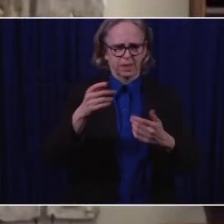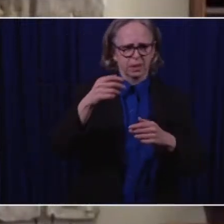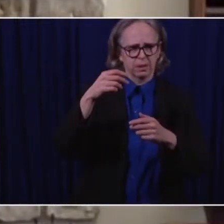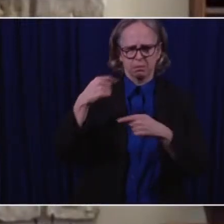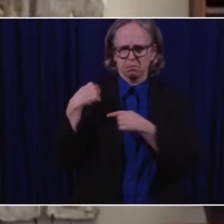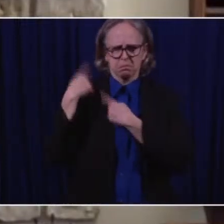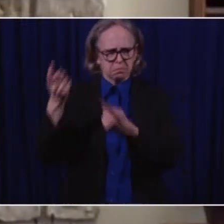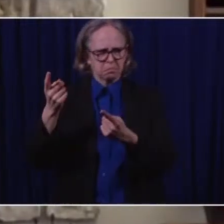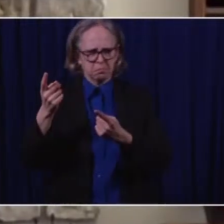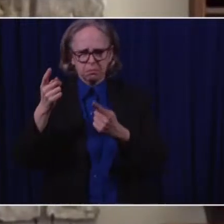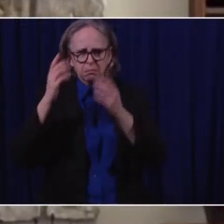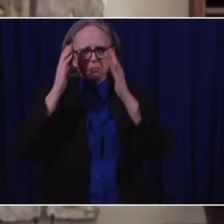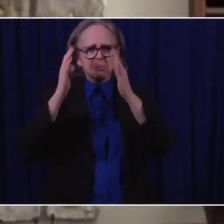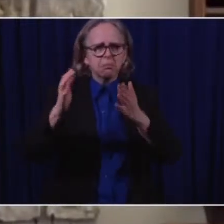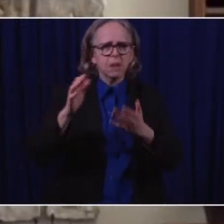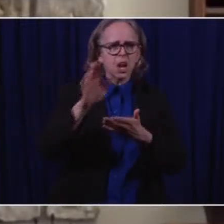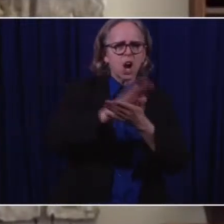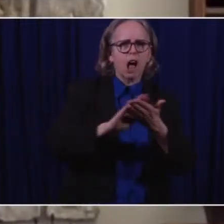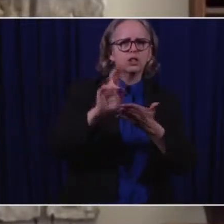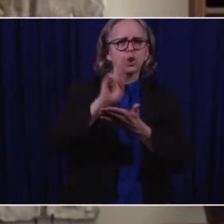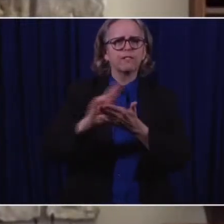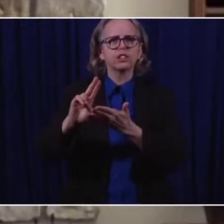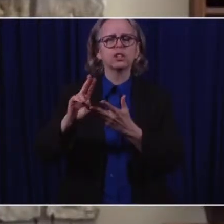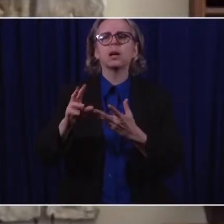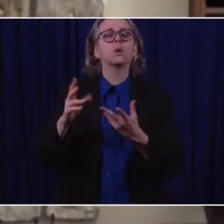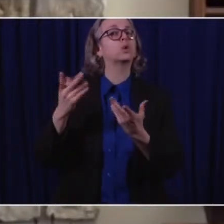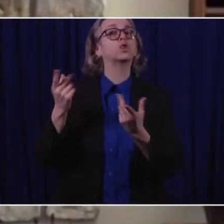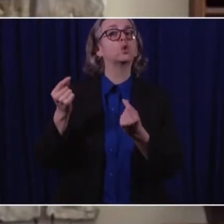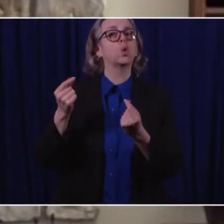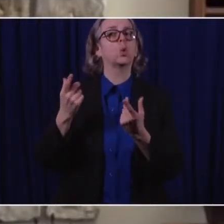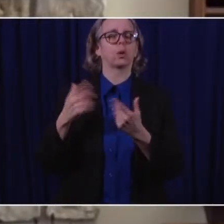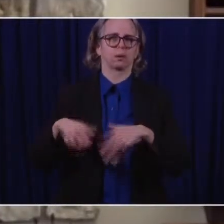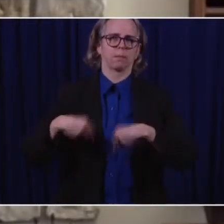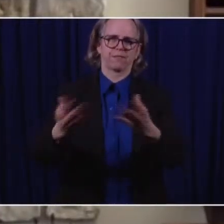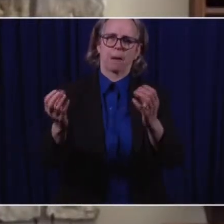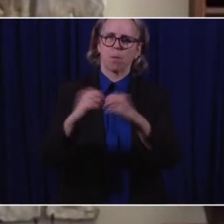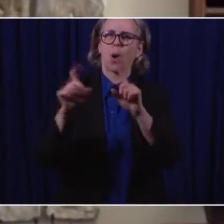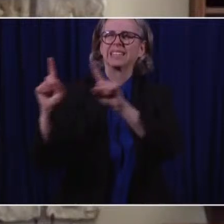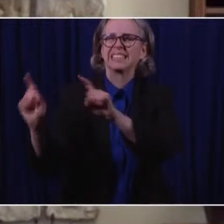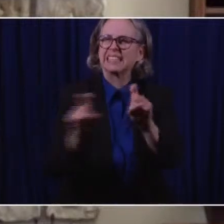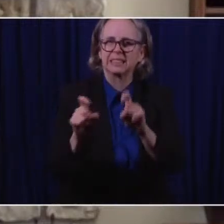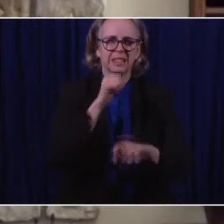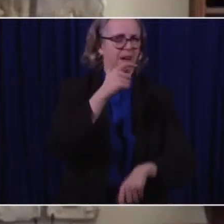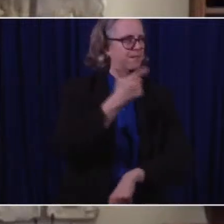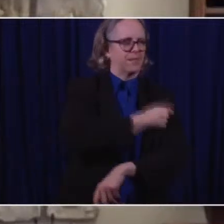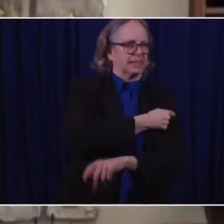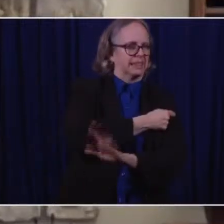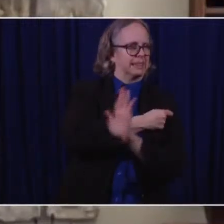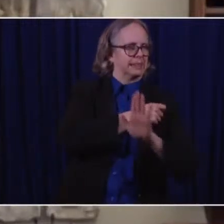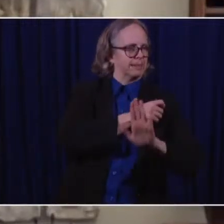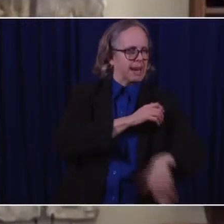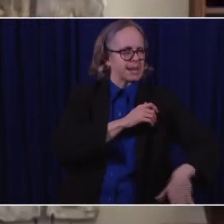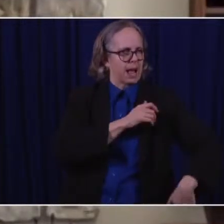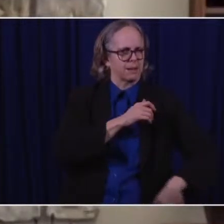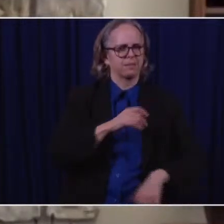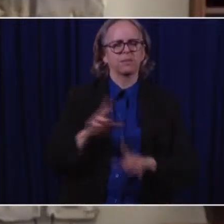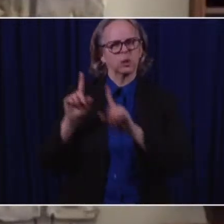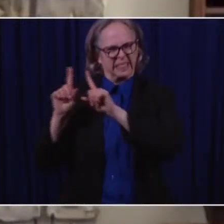want to really congratulate them. We've worked directly with them. Chancellor Gardner has worked directly with them.